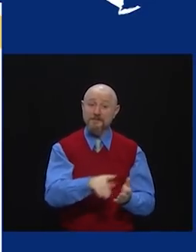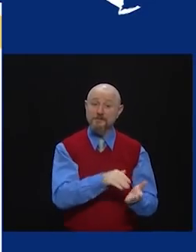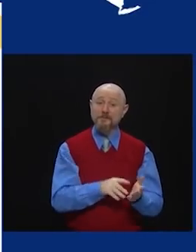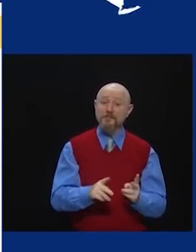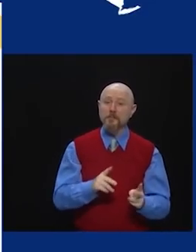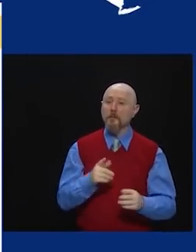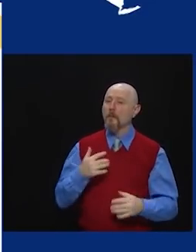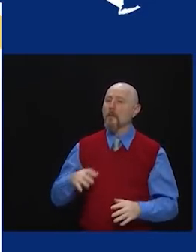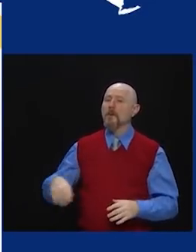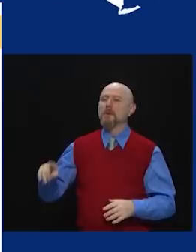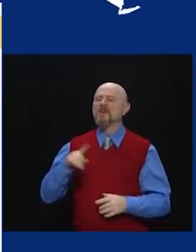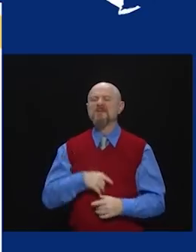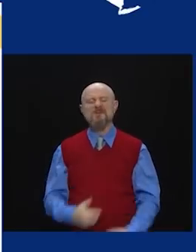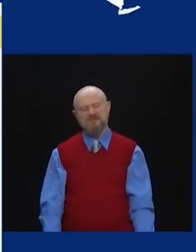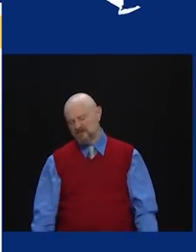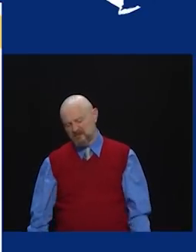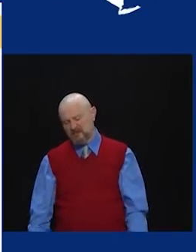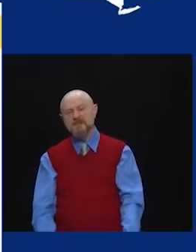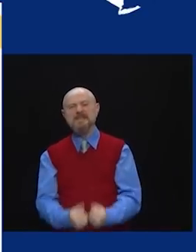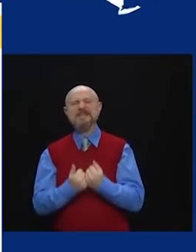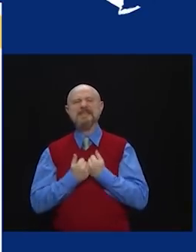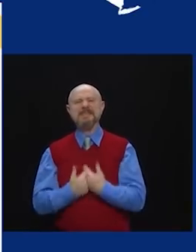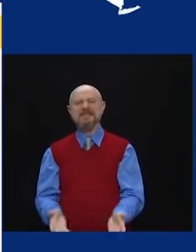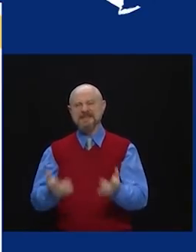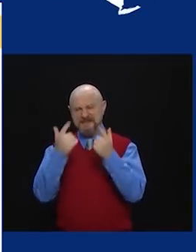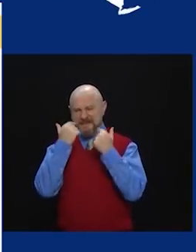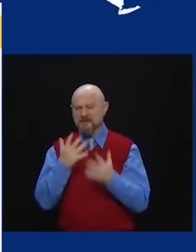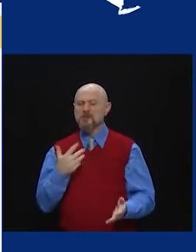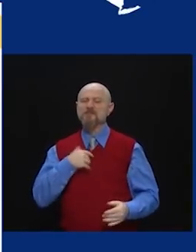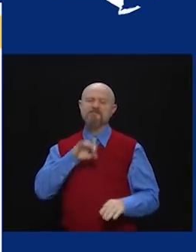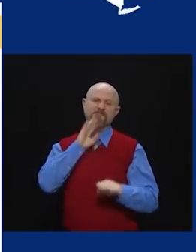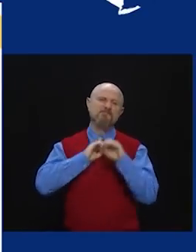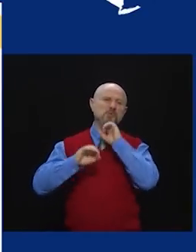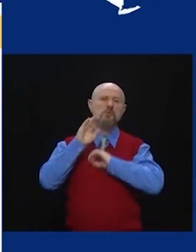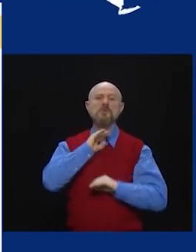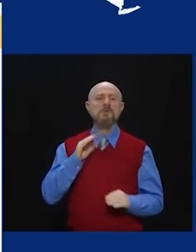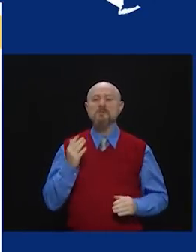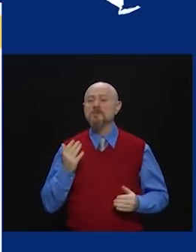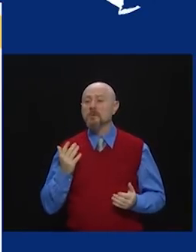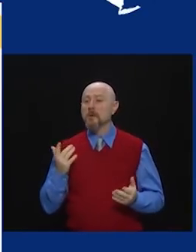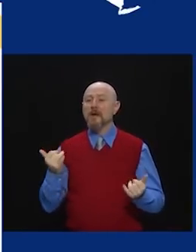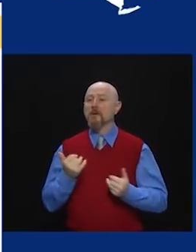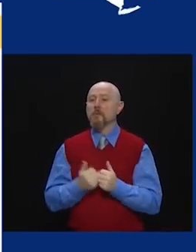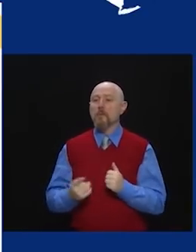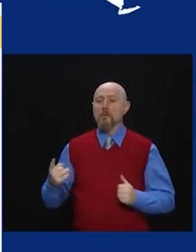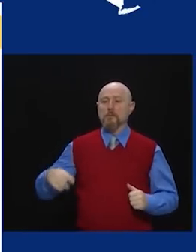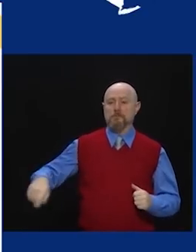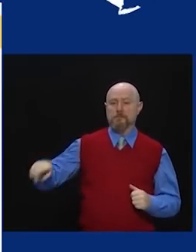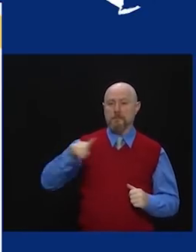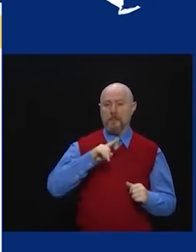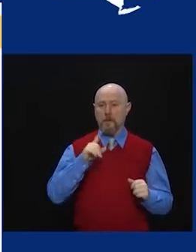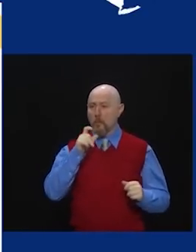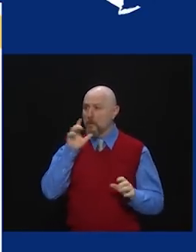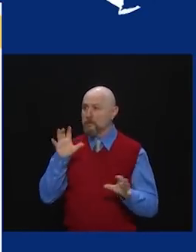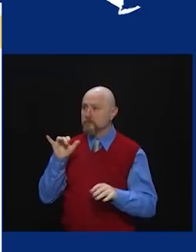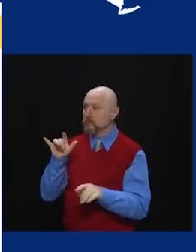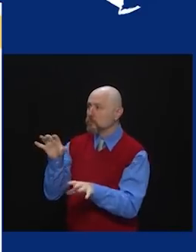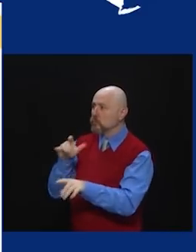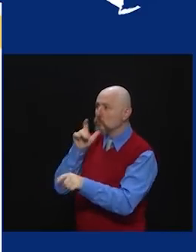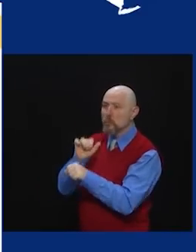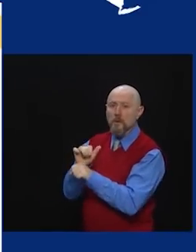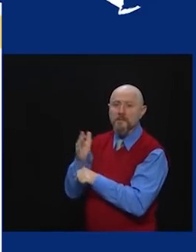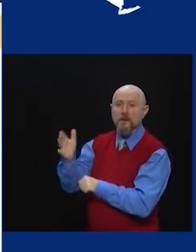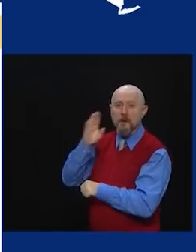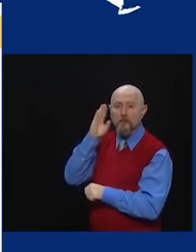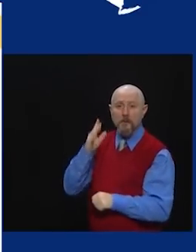many, and they're frustrated. You ask anyone in healthcare right now who works in a hospital, and they know it did not have